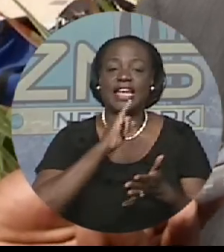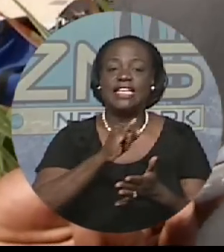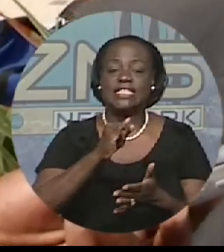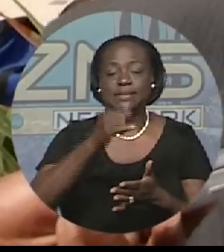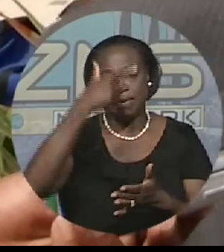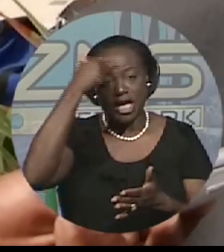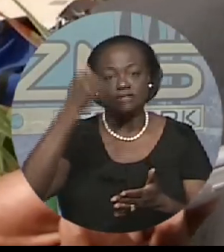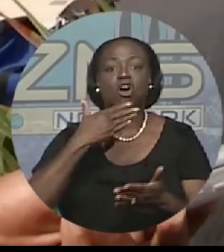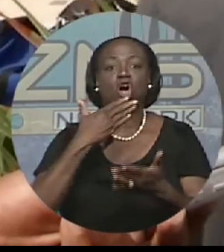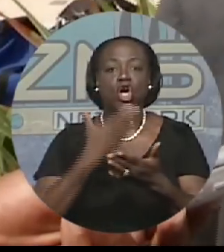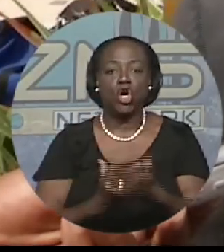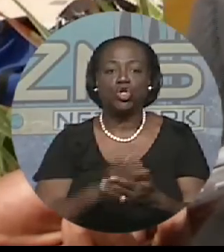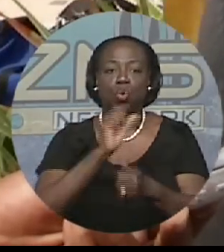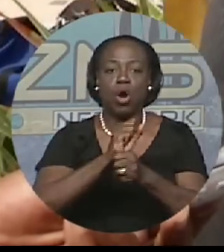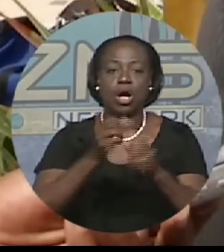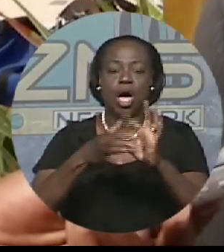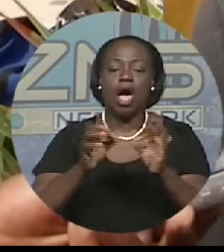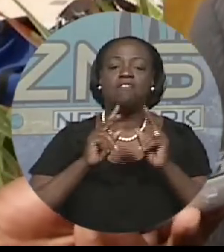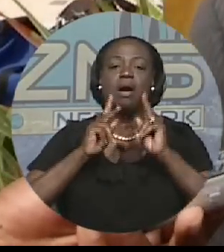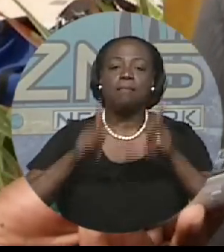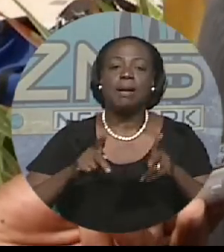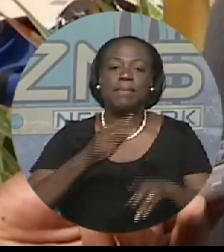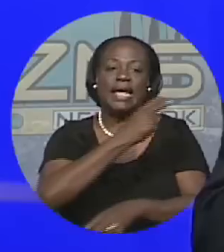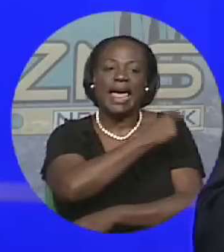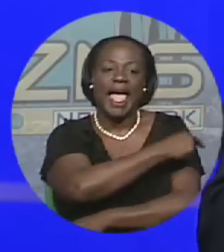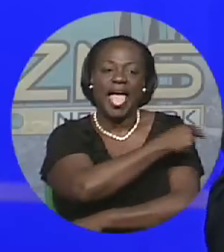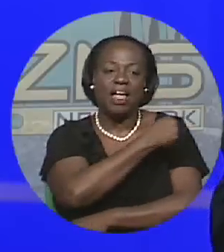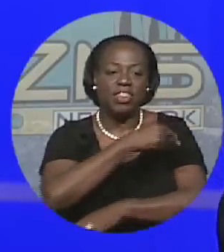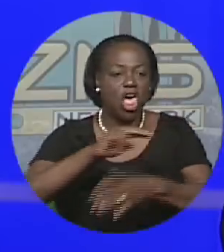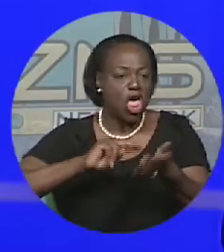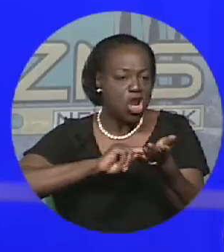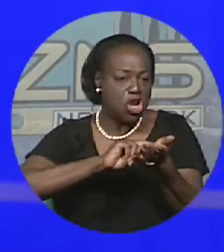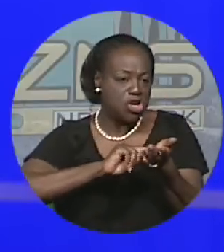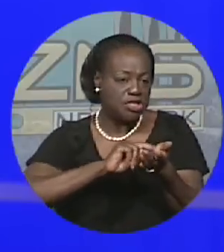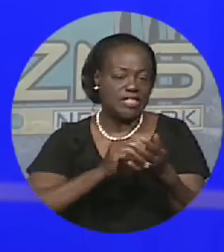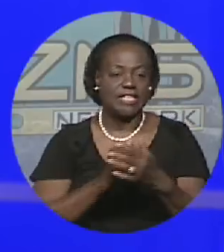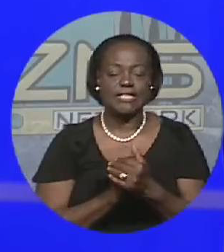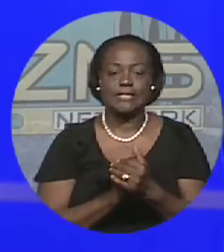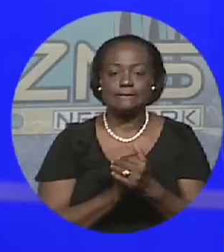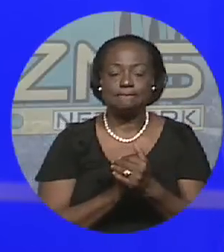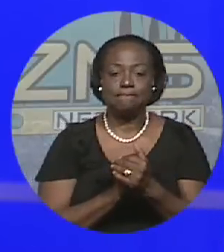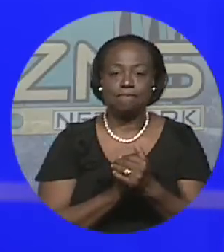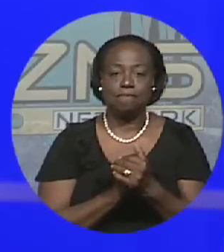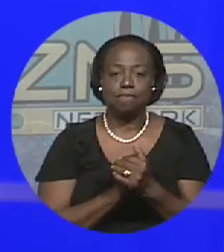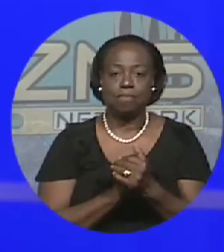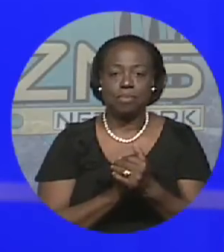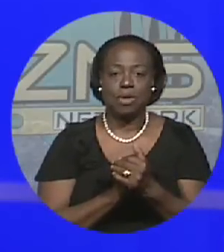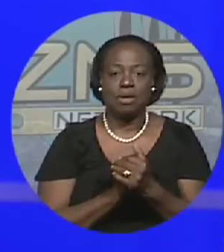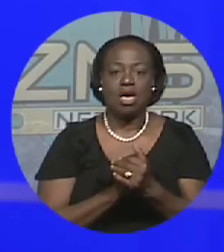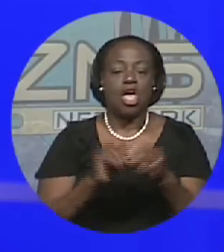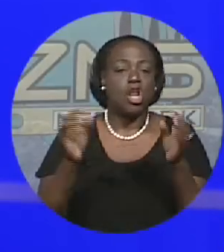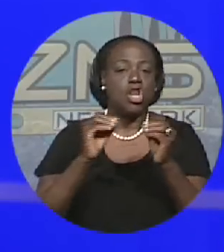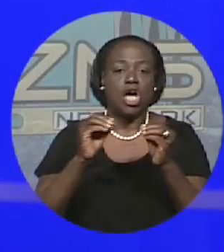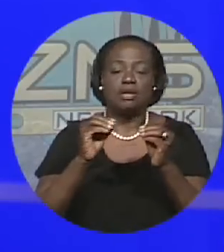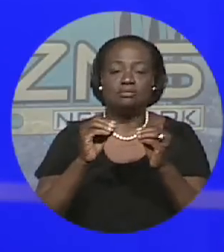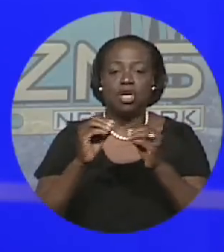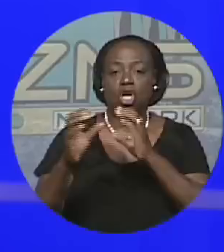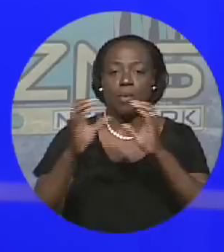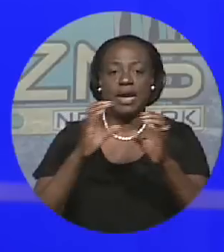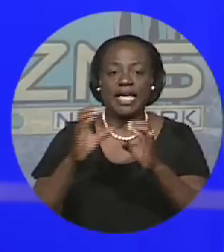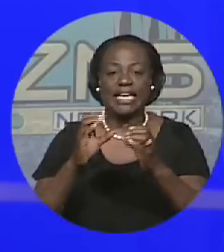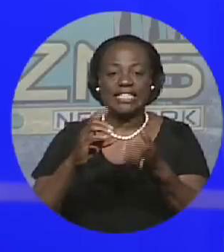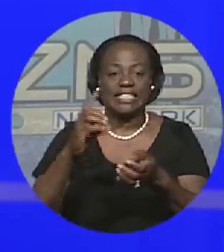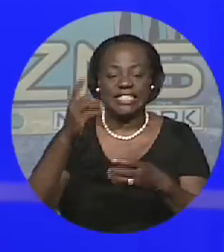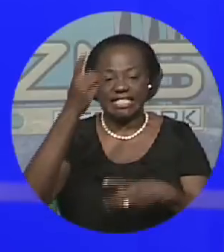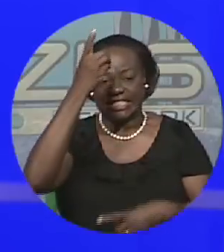health nurses in particular. Well, still talking health, chronic non-communicable diseases will be on the agenda